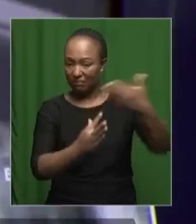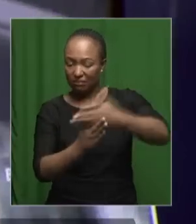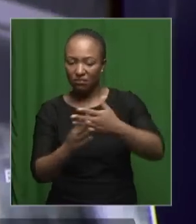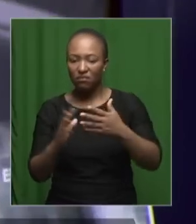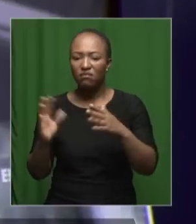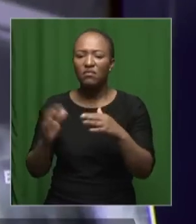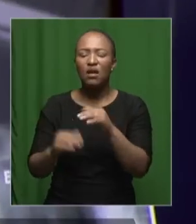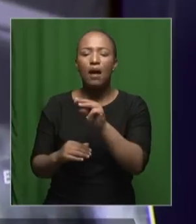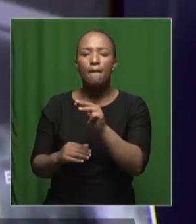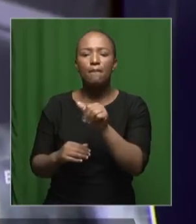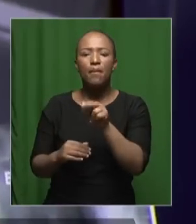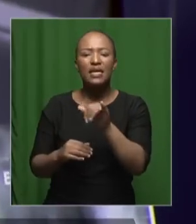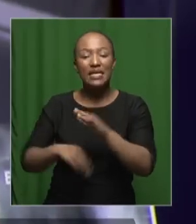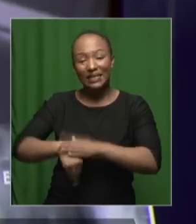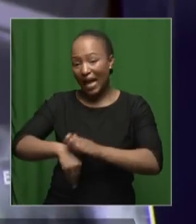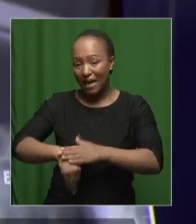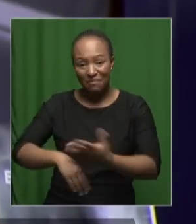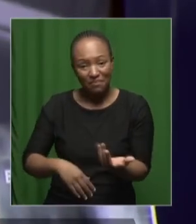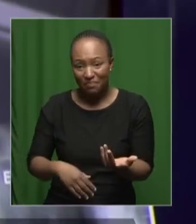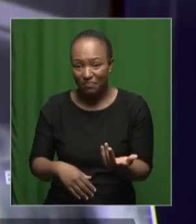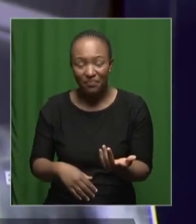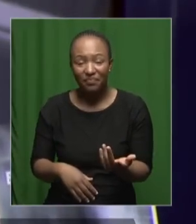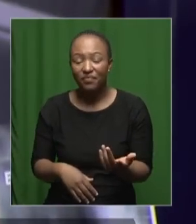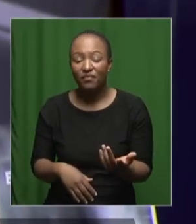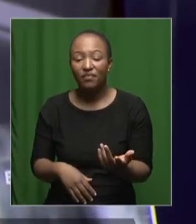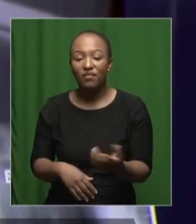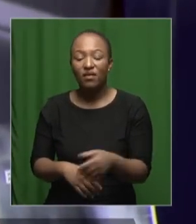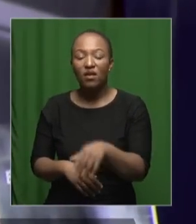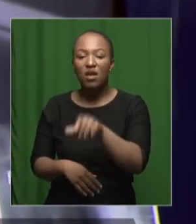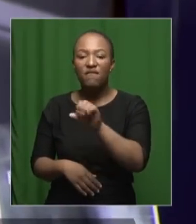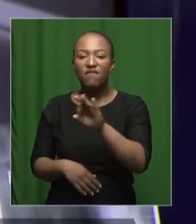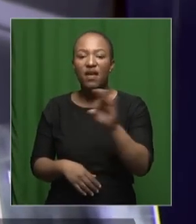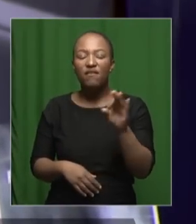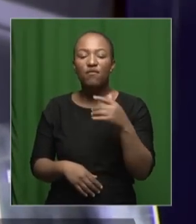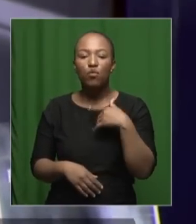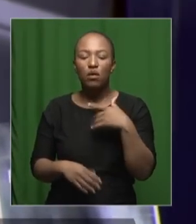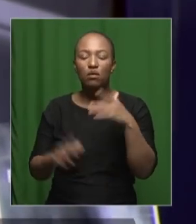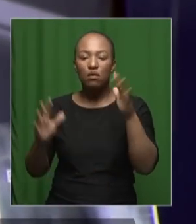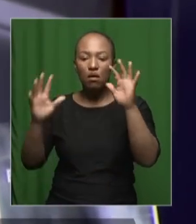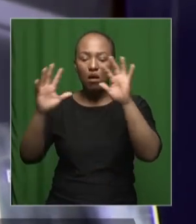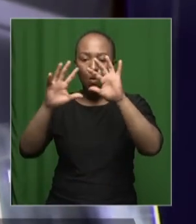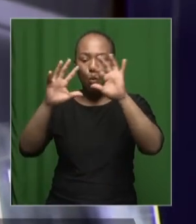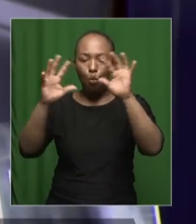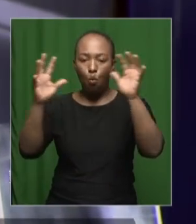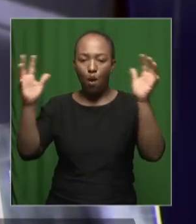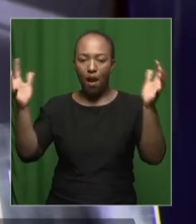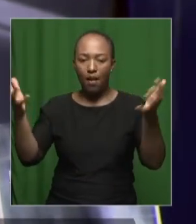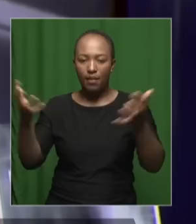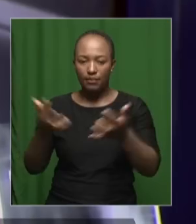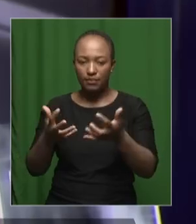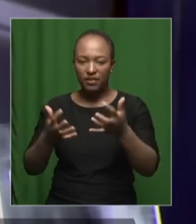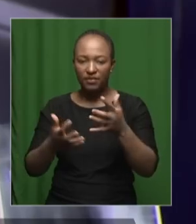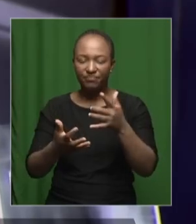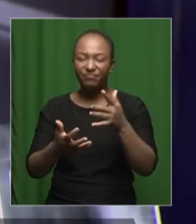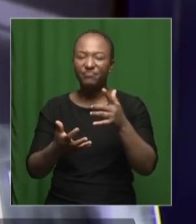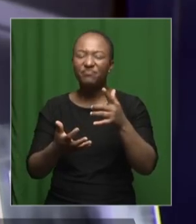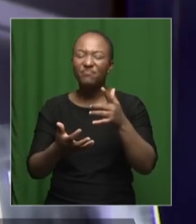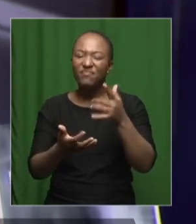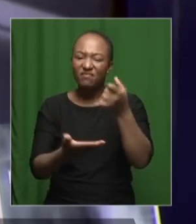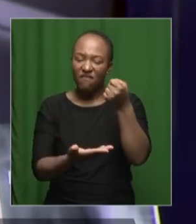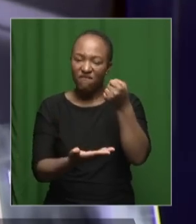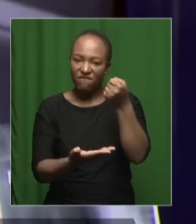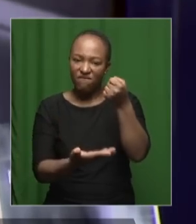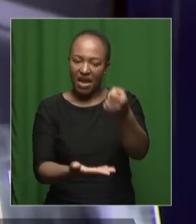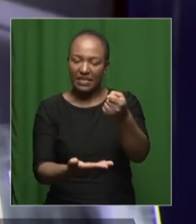Mr. Manye, we're running out of time. Yeah, the EFF will establish a sovereign wealth fund. With that sovereign wealth fund, we'll make sure that